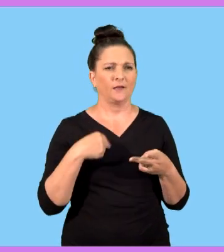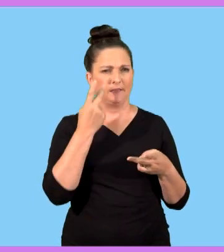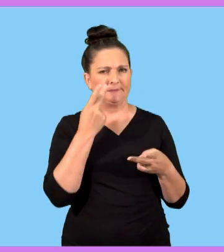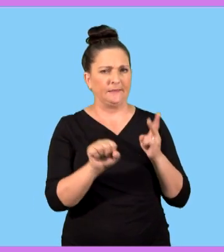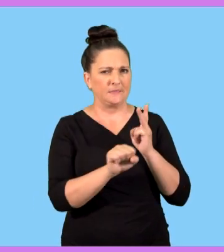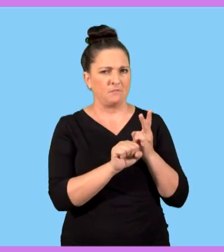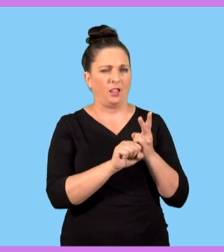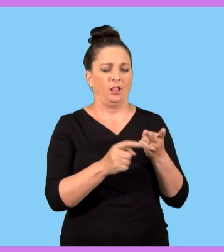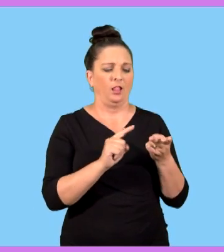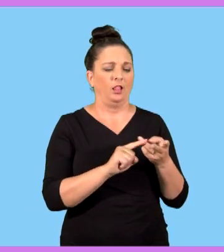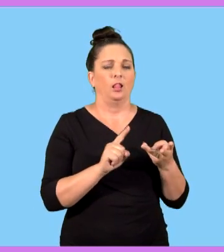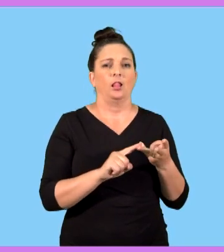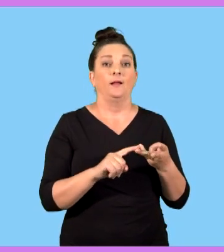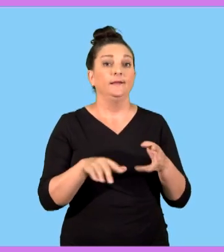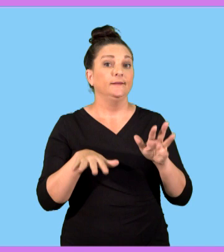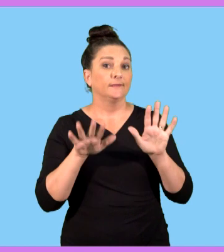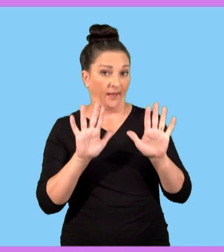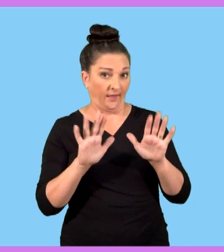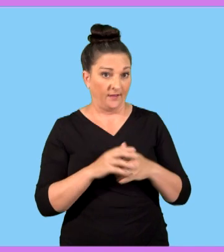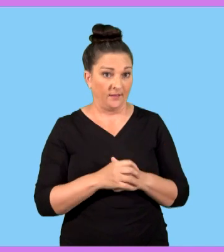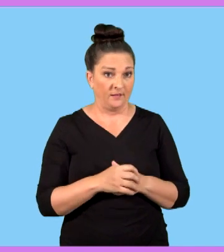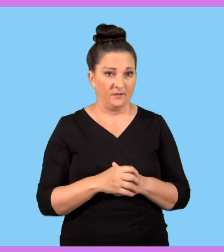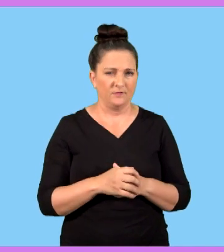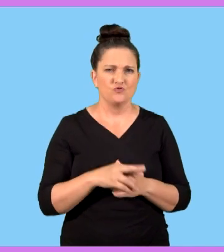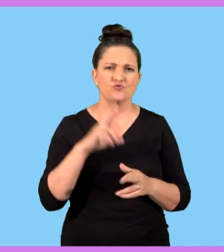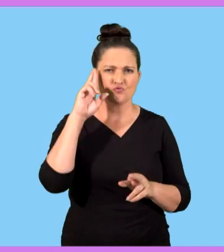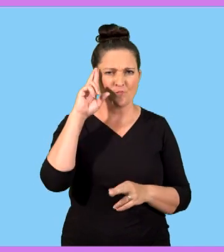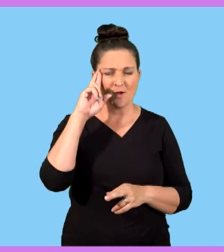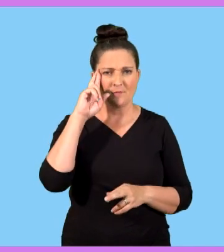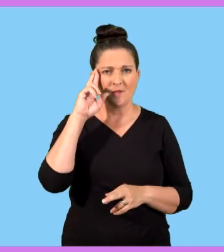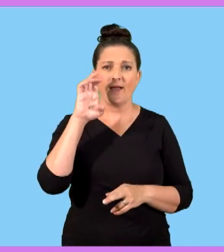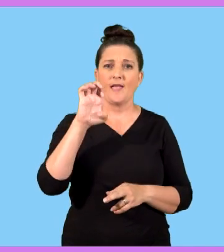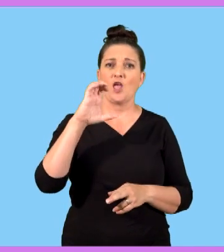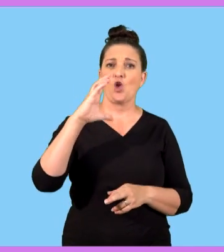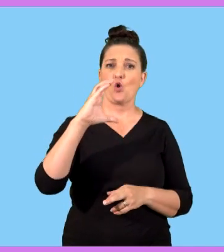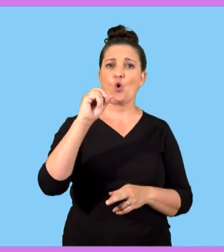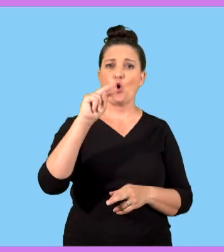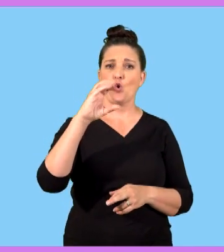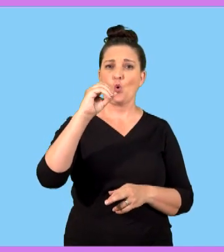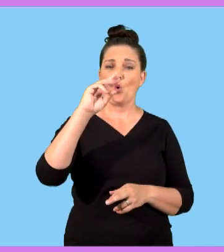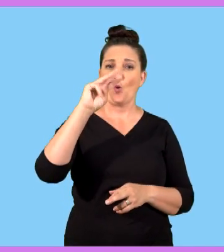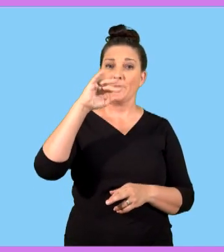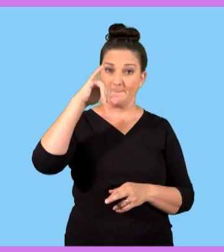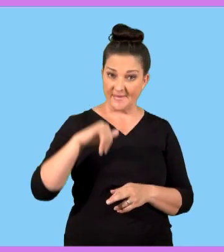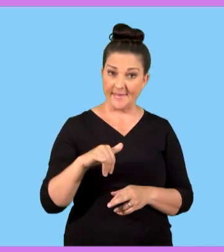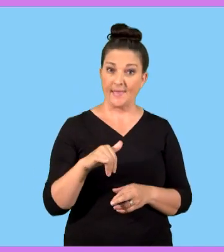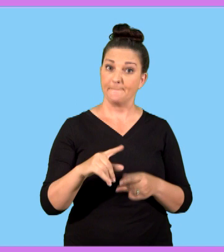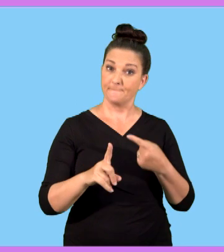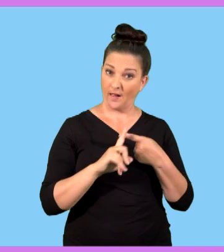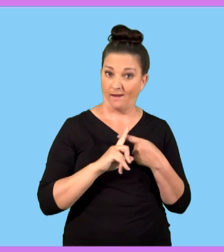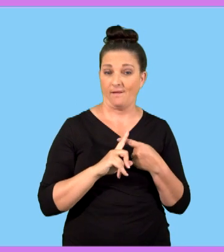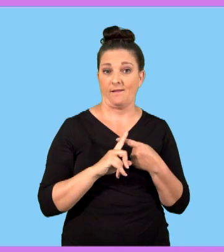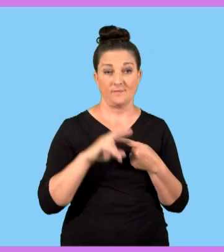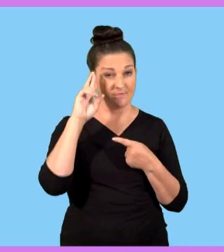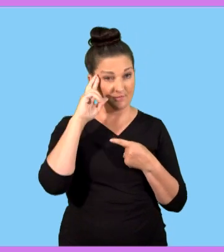in-seat power here. Row number 10. And remember, it must be economy plus. Now look, there's the symbol